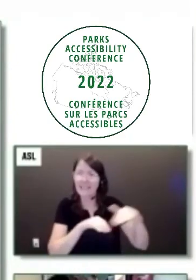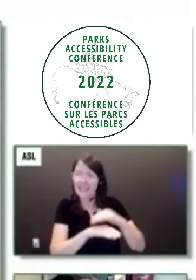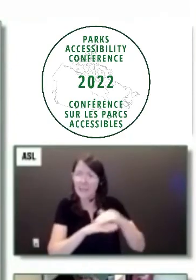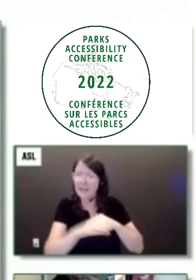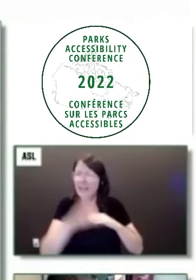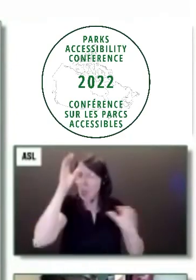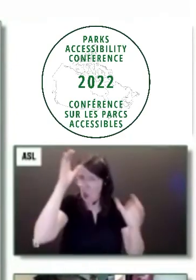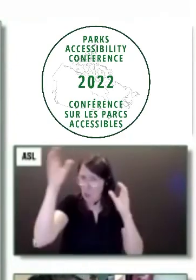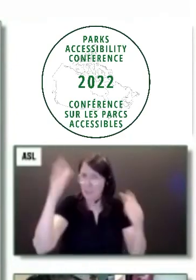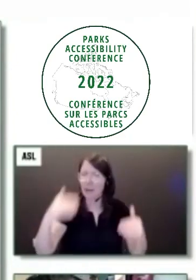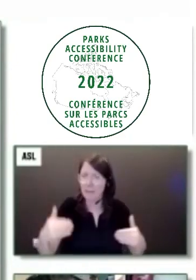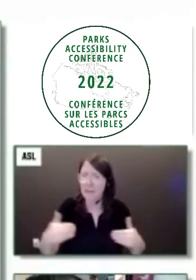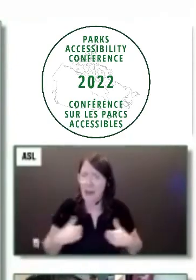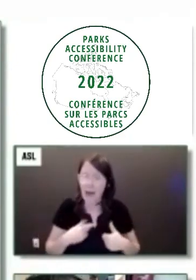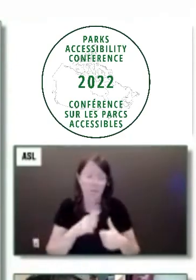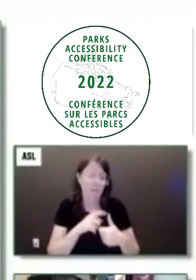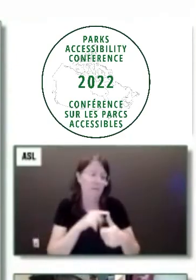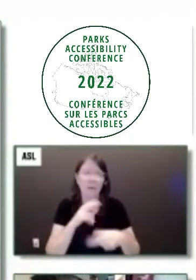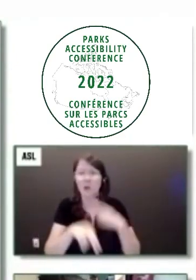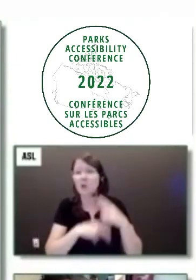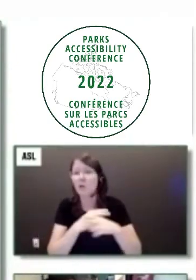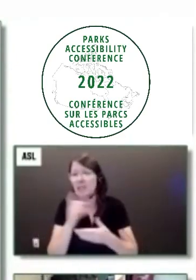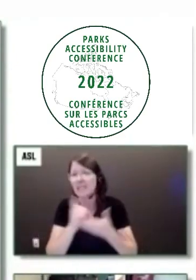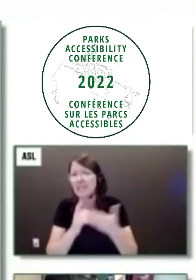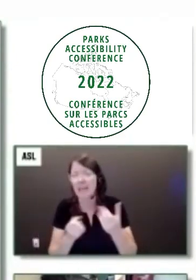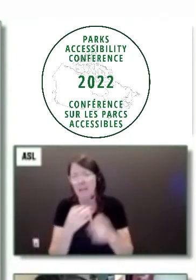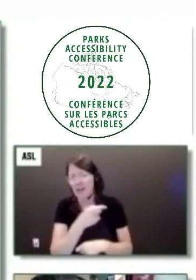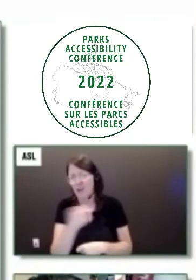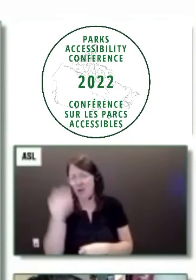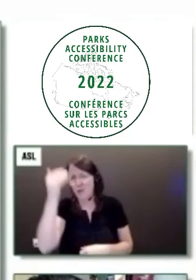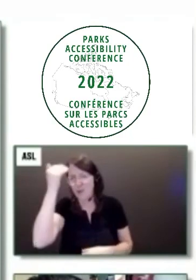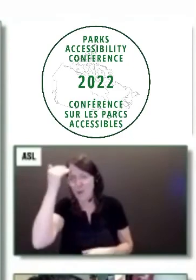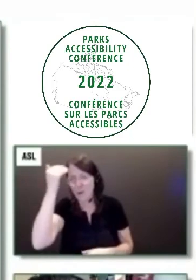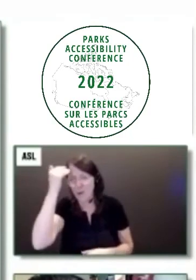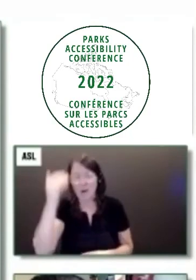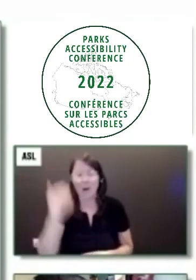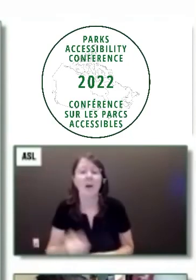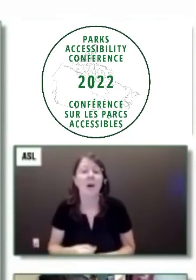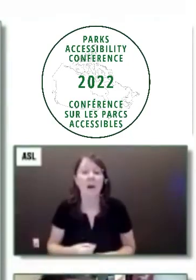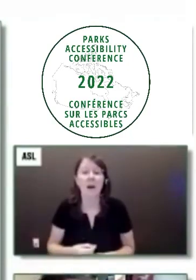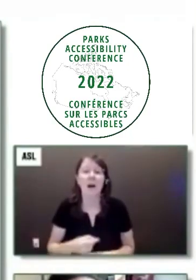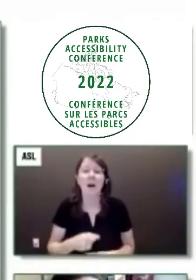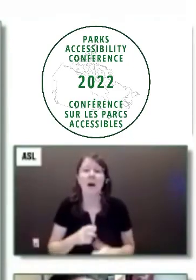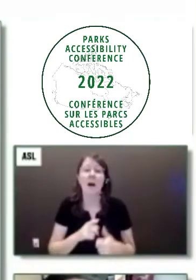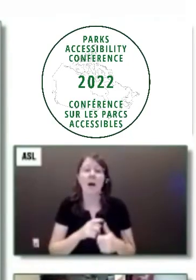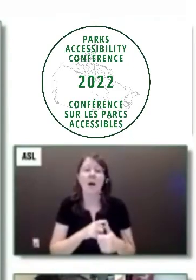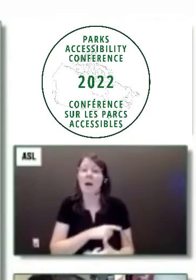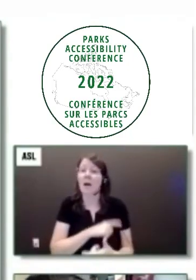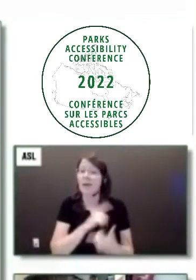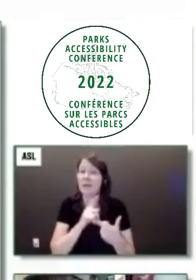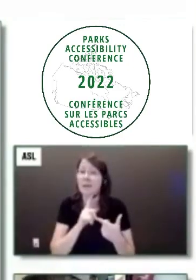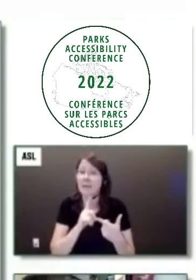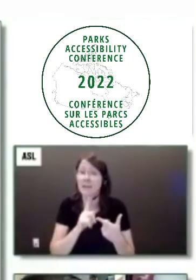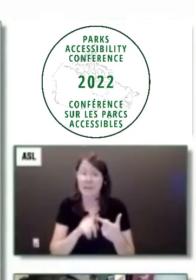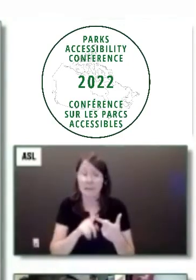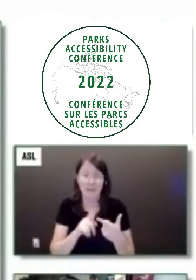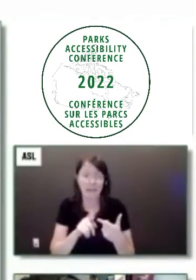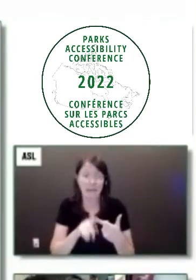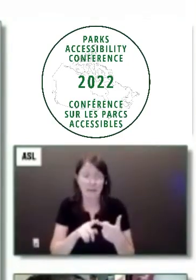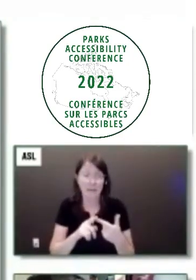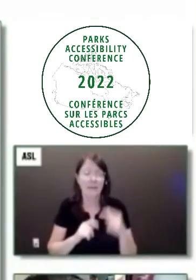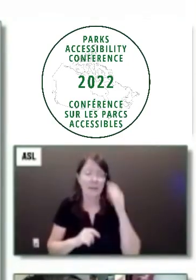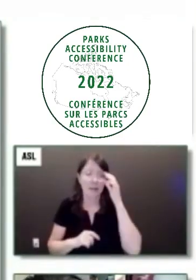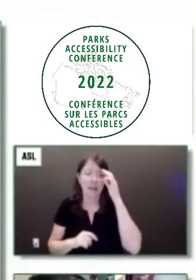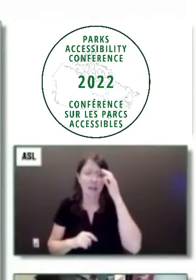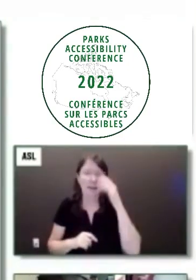will be familiar, I think, to many at this conference. But one of the things that was noticed was that cross-fertilization with concepts